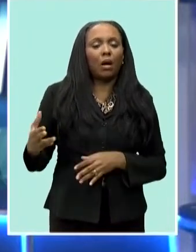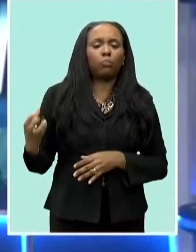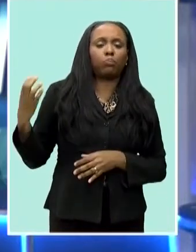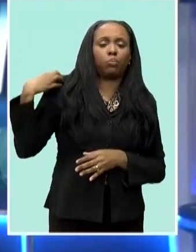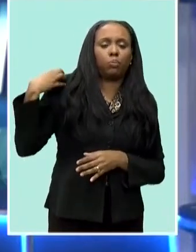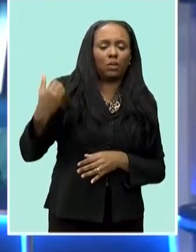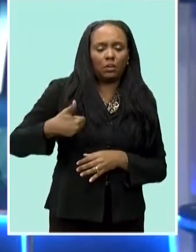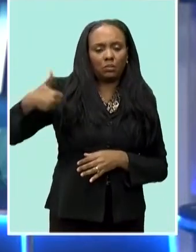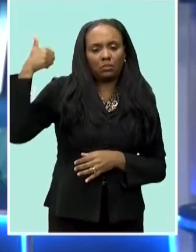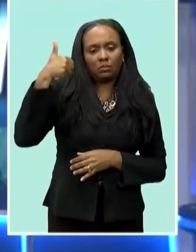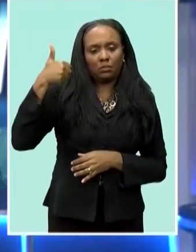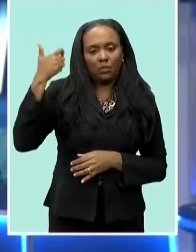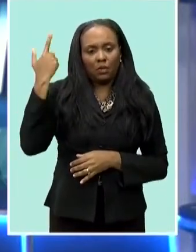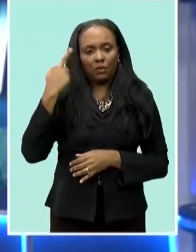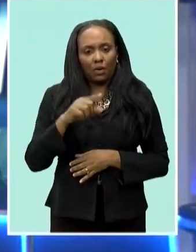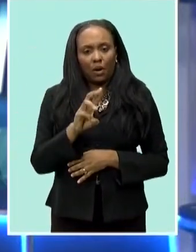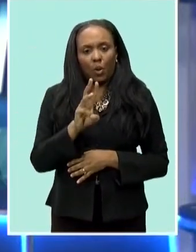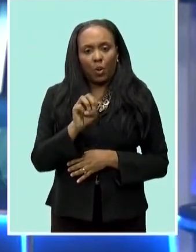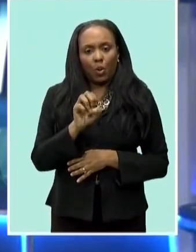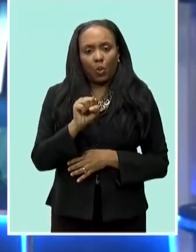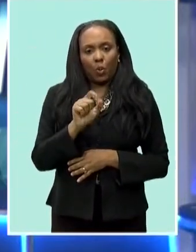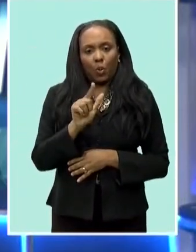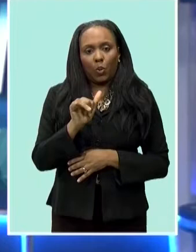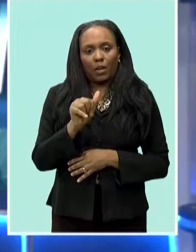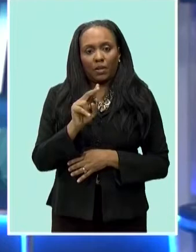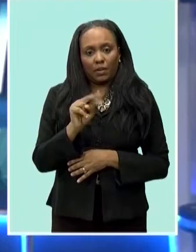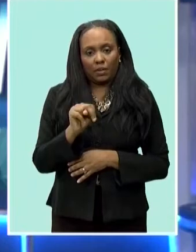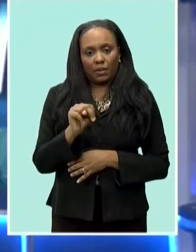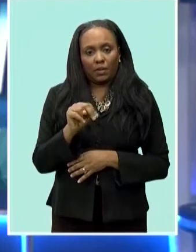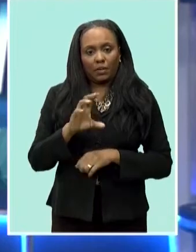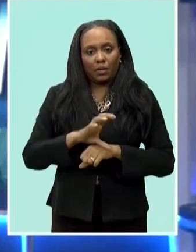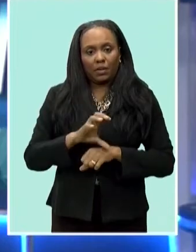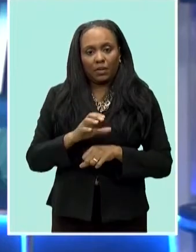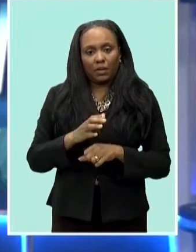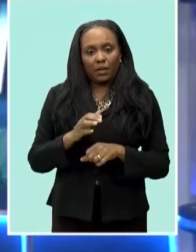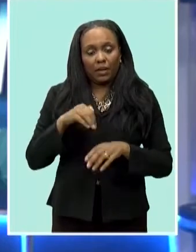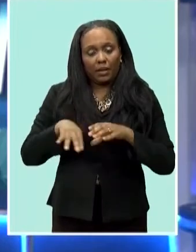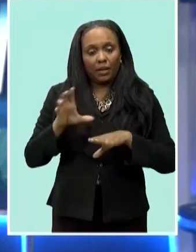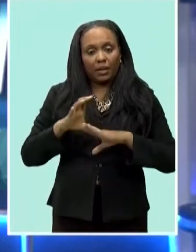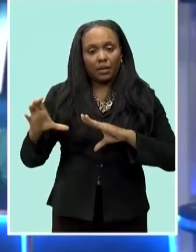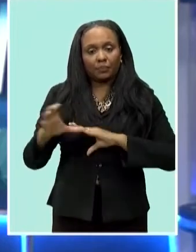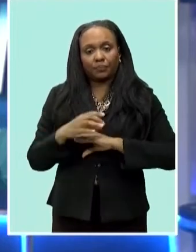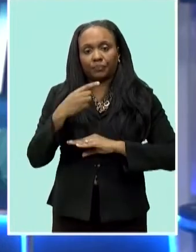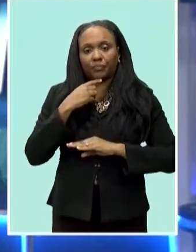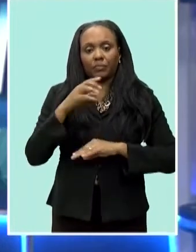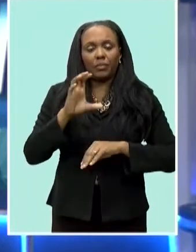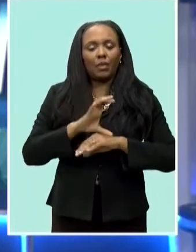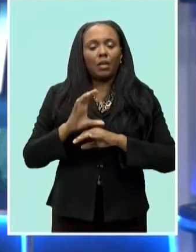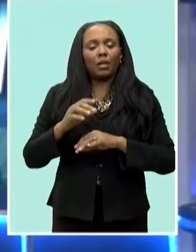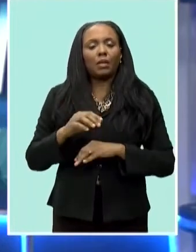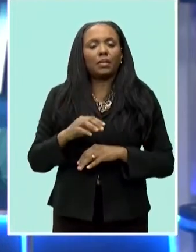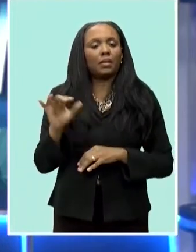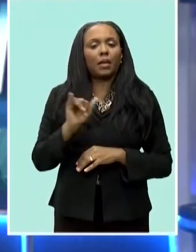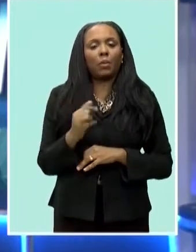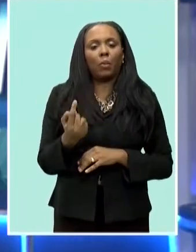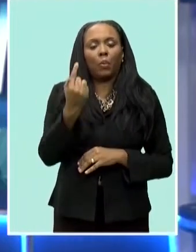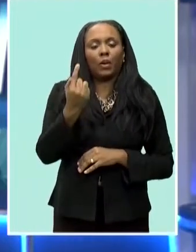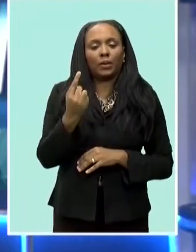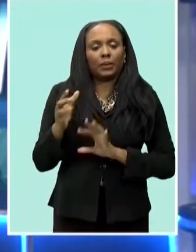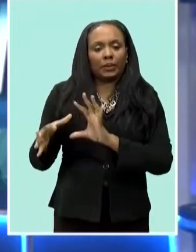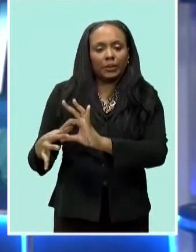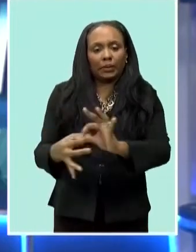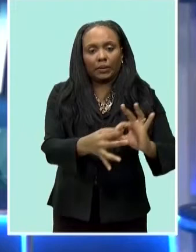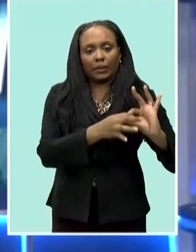Holiness Church of the Caribbean, Reverend Joel Cumberbatch, says the church stands as one worldwide and its evangelical mission